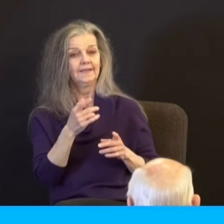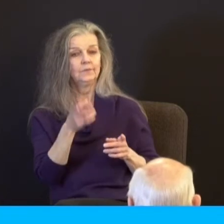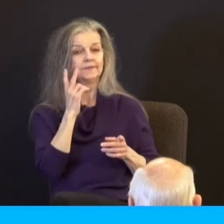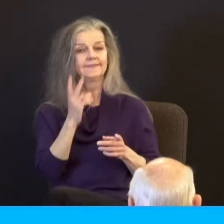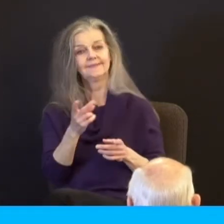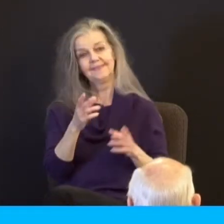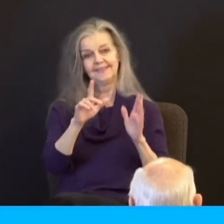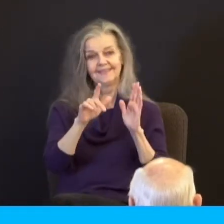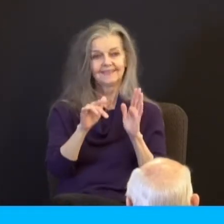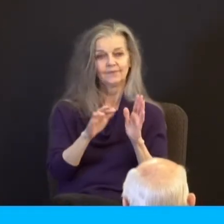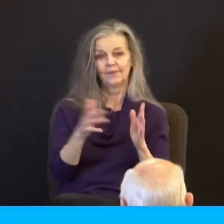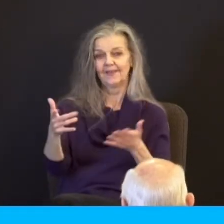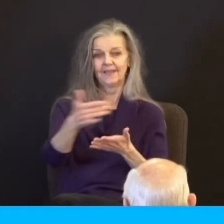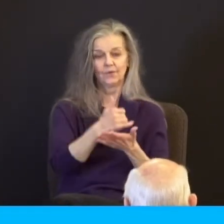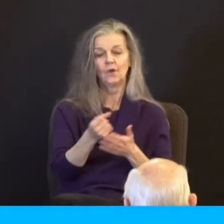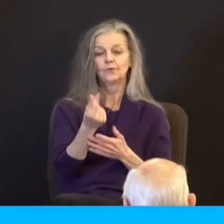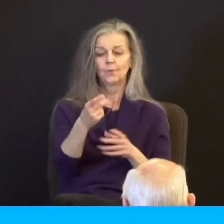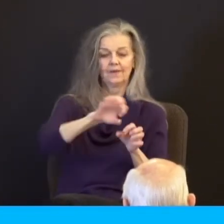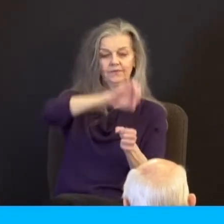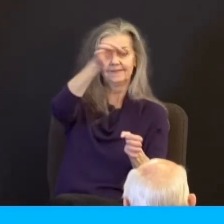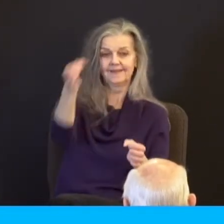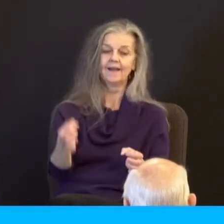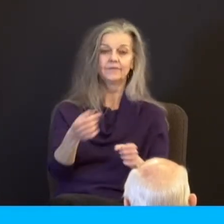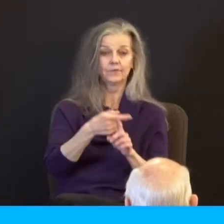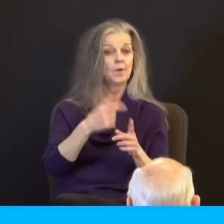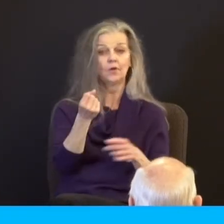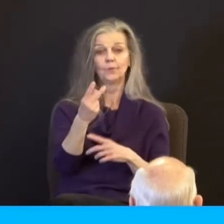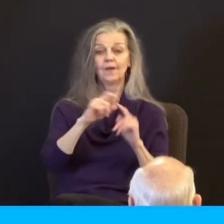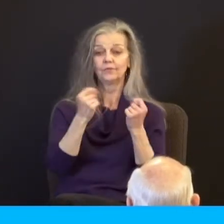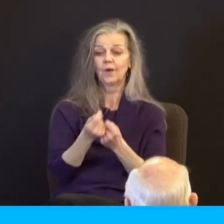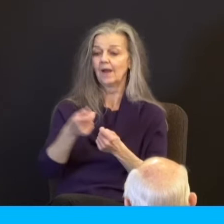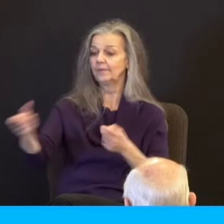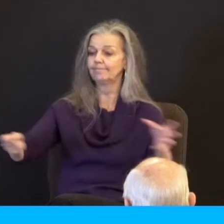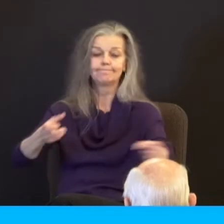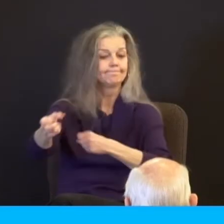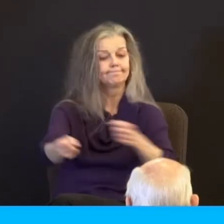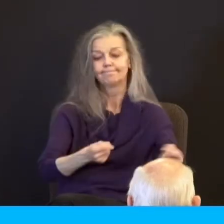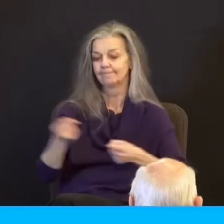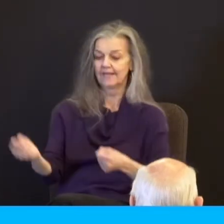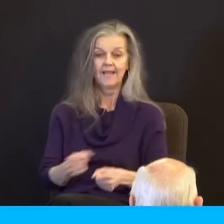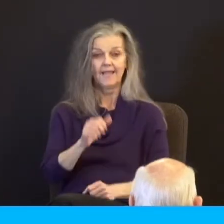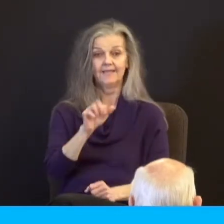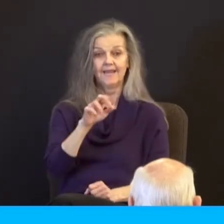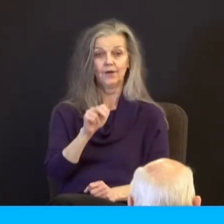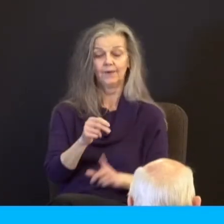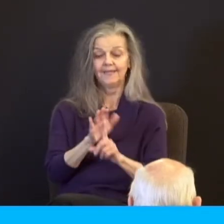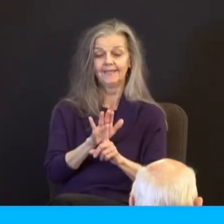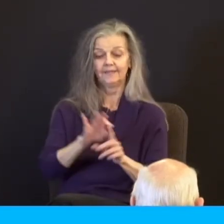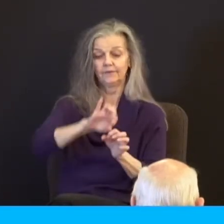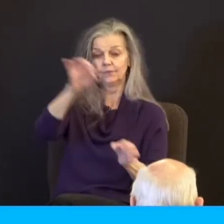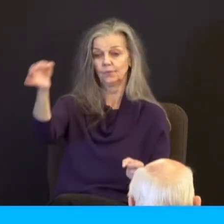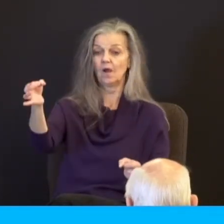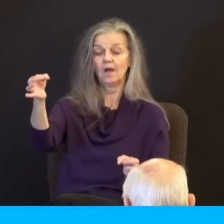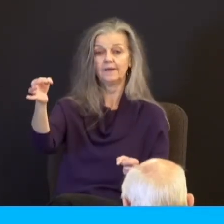on certain things. They gather all 12 staffs, lay them before the Lord. Out comes Aaron's with rods and almonds and buds and all that stuff. His rod, and often they claim these rods would